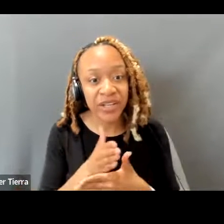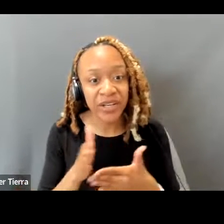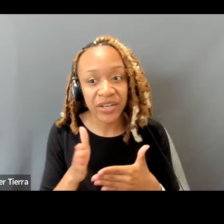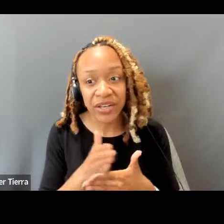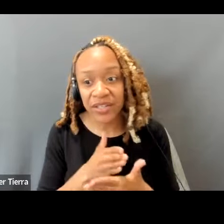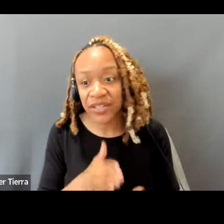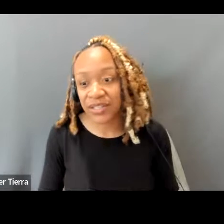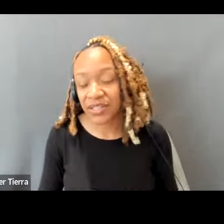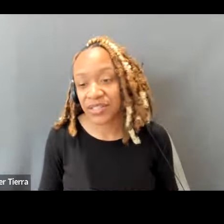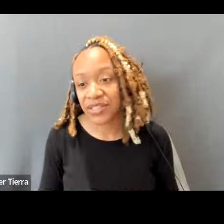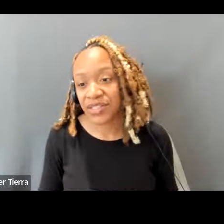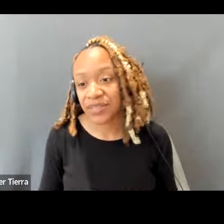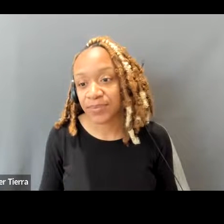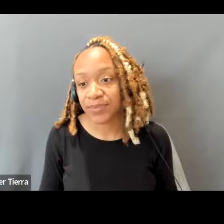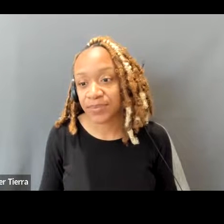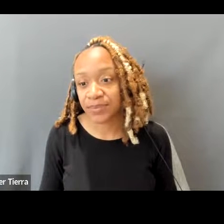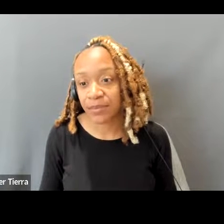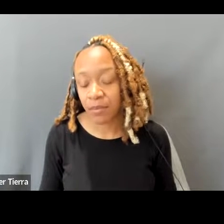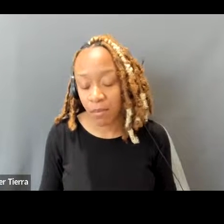is just unreal.